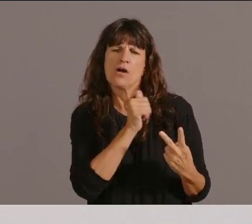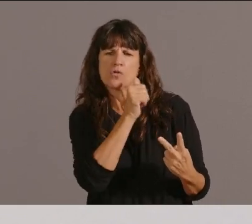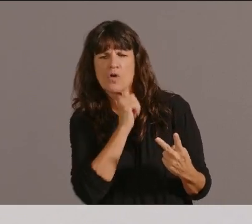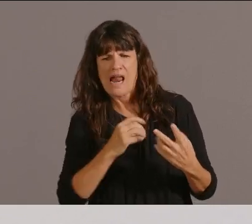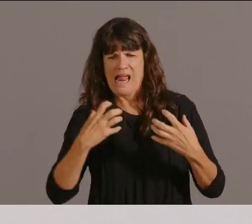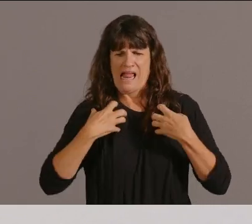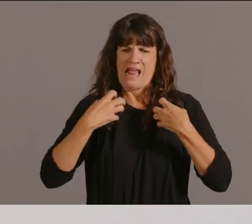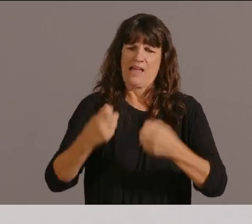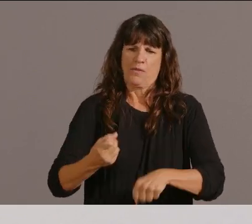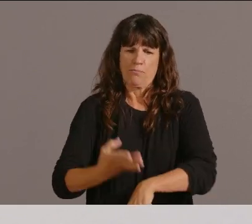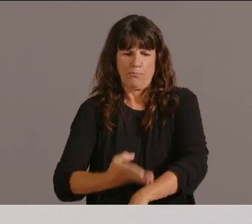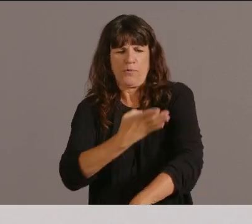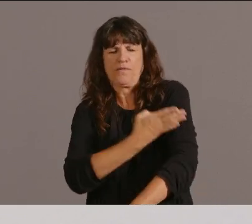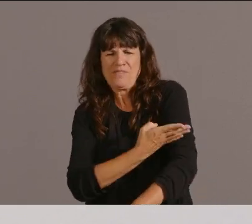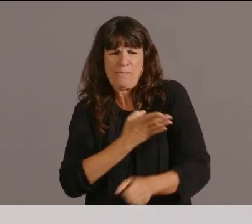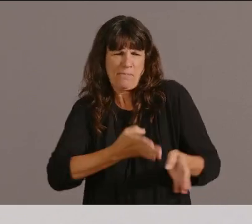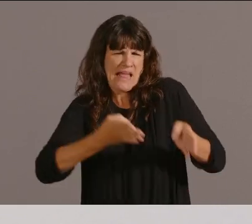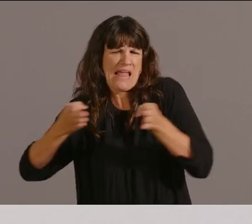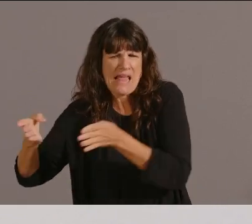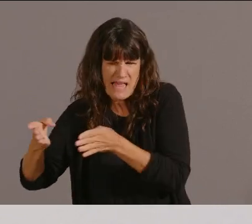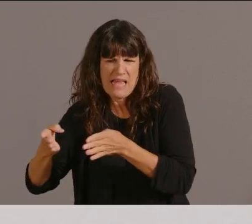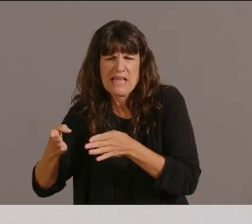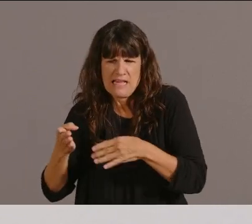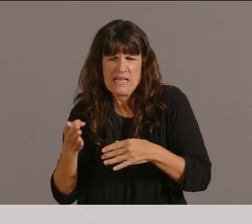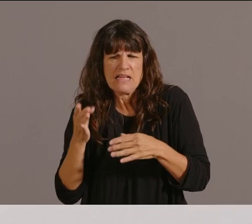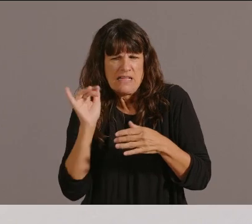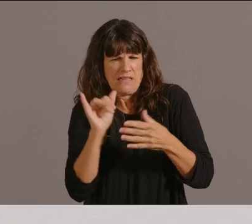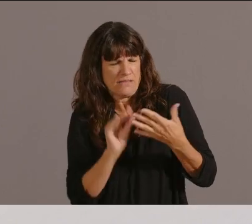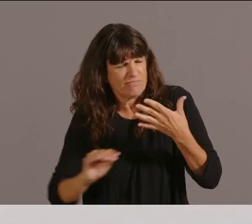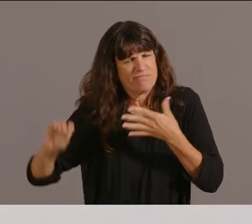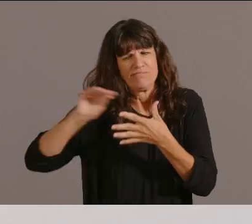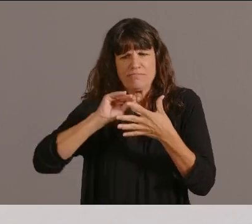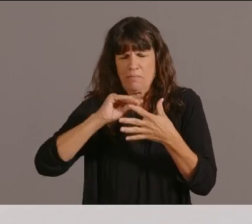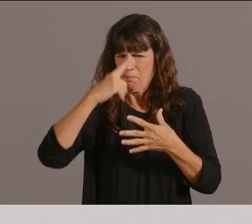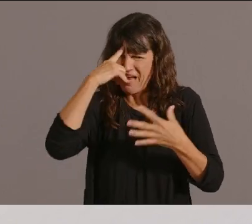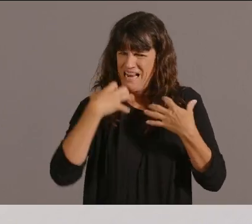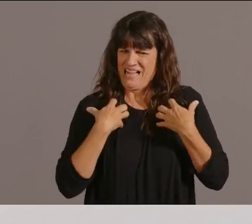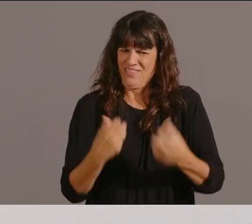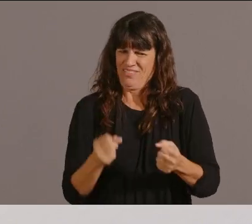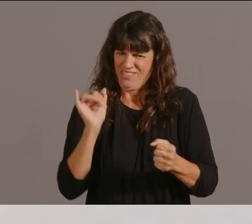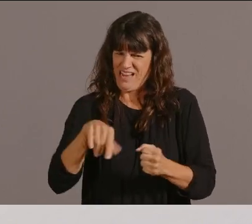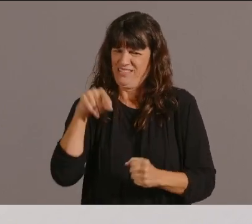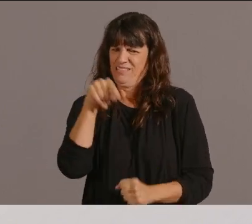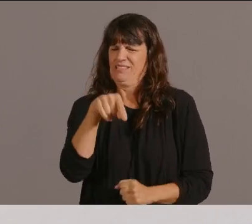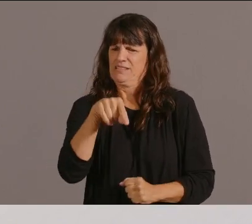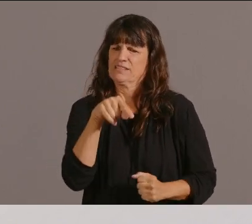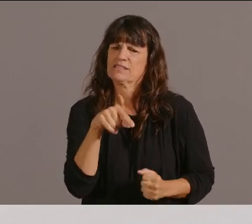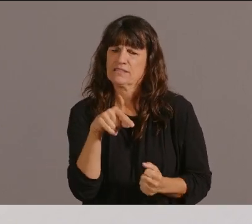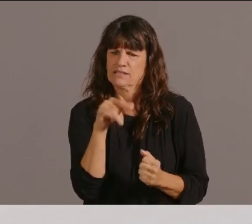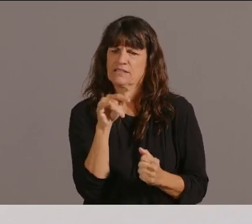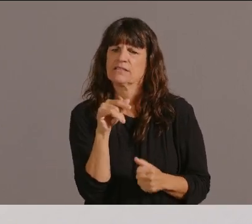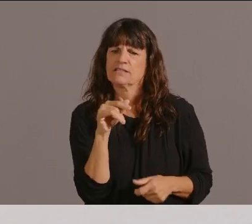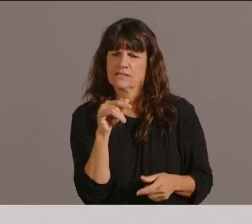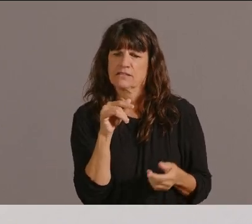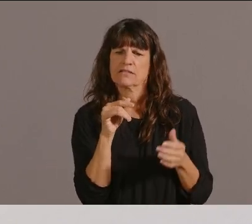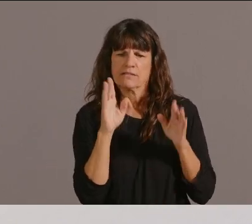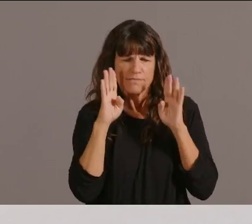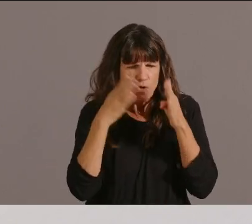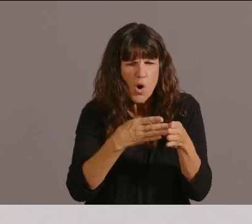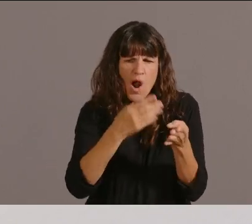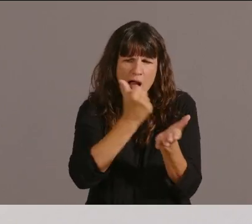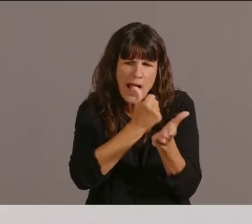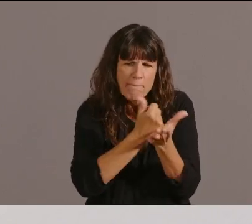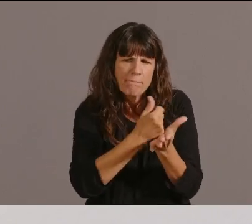is one of the top priorities, and there's a number of strategies that they're going to be working on starting this year and going for the next several